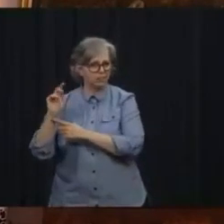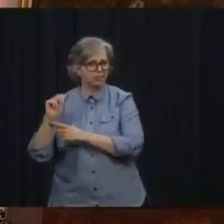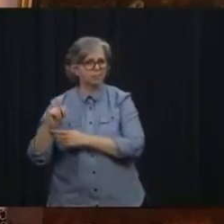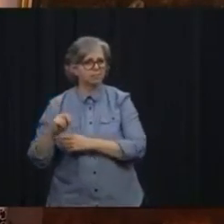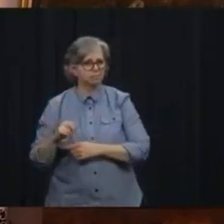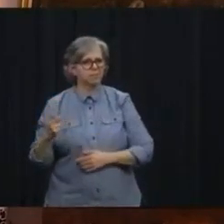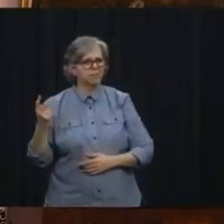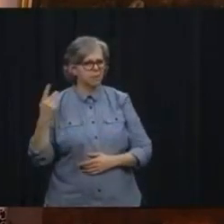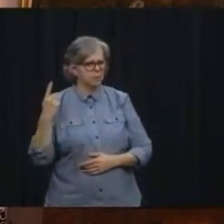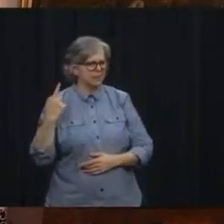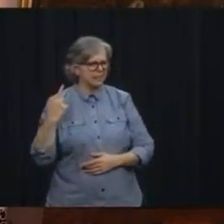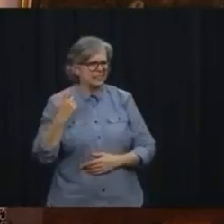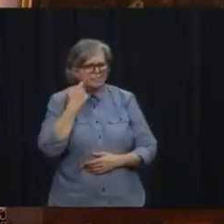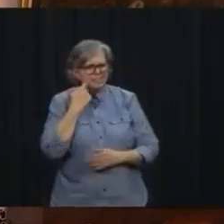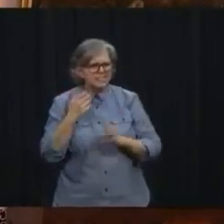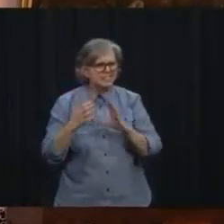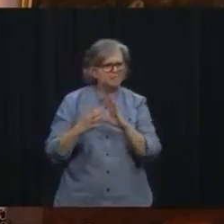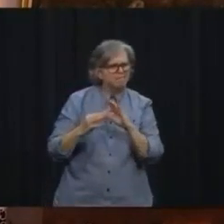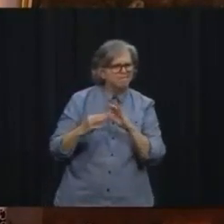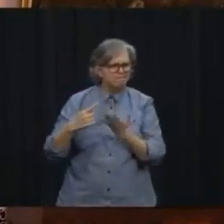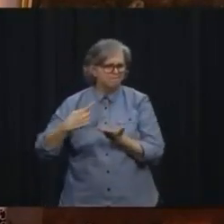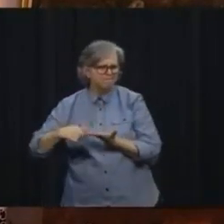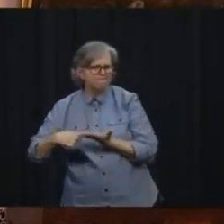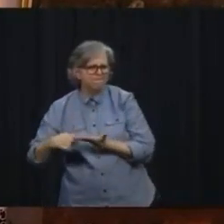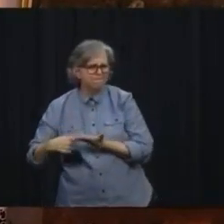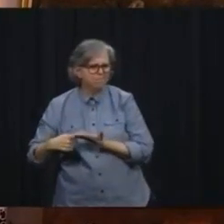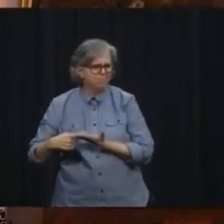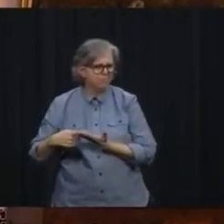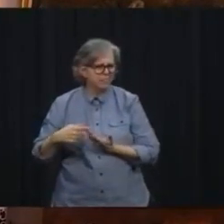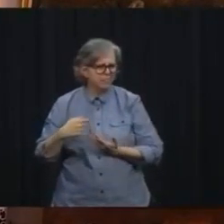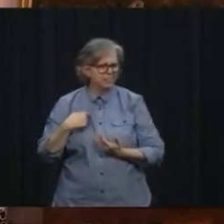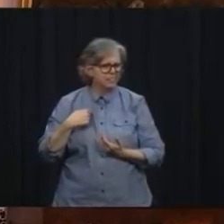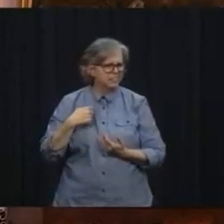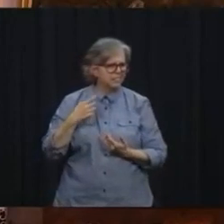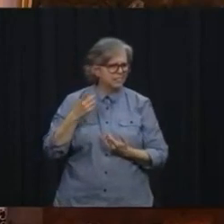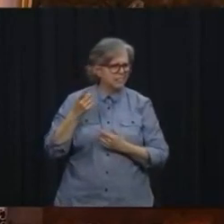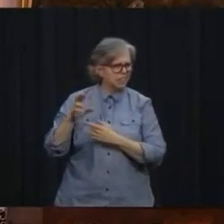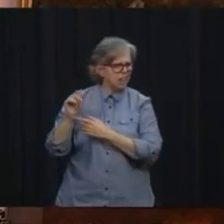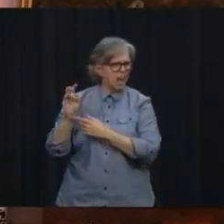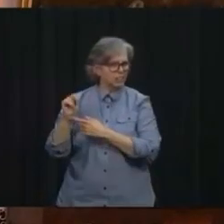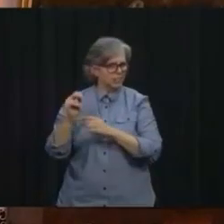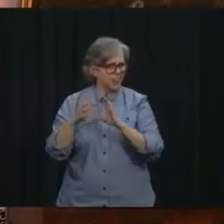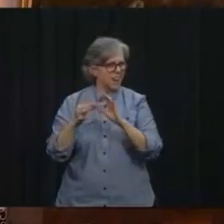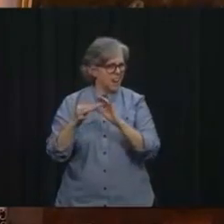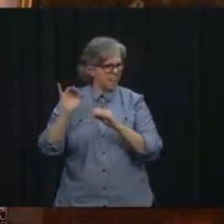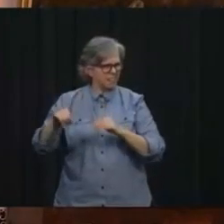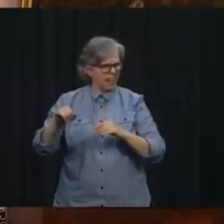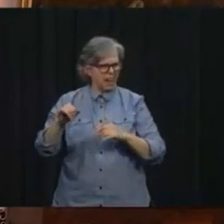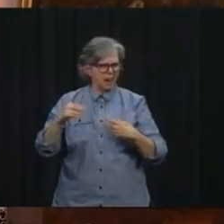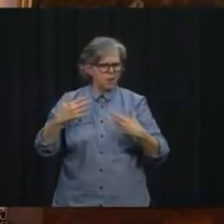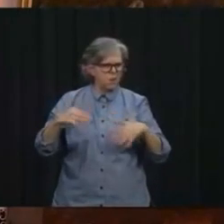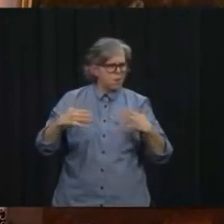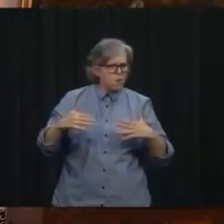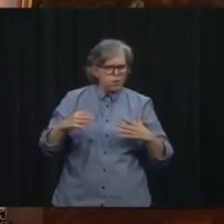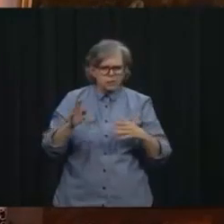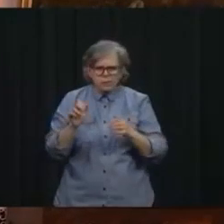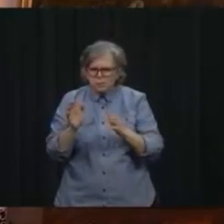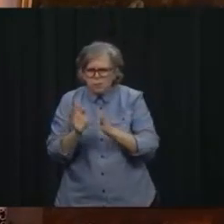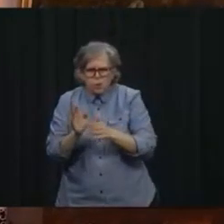$2,500 tip to help the workers there. So this is absolutely the truth. Human